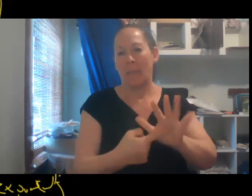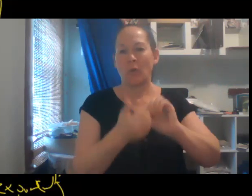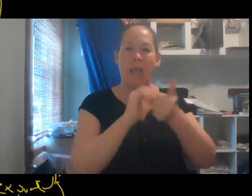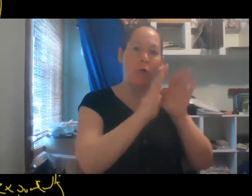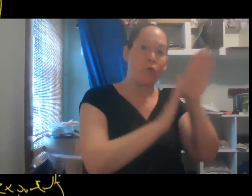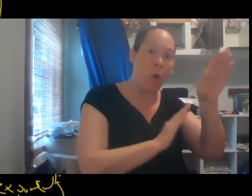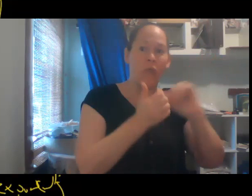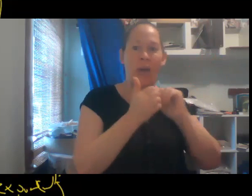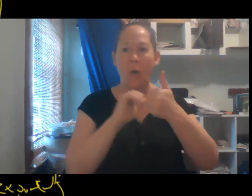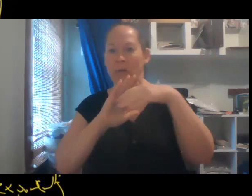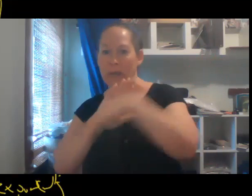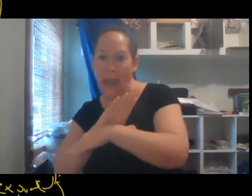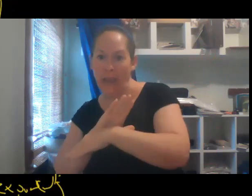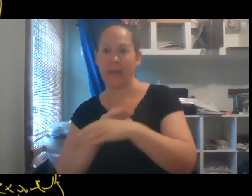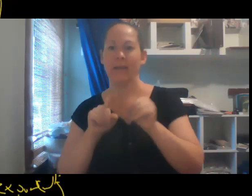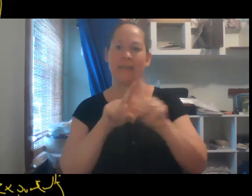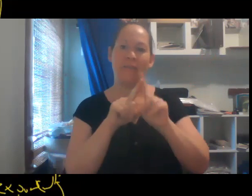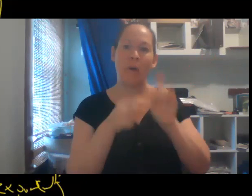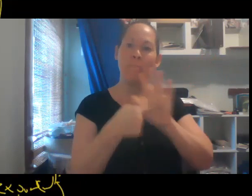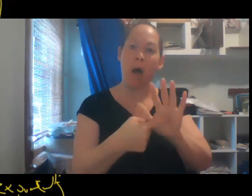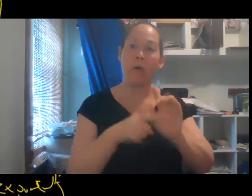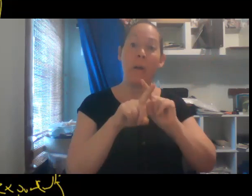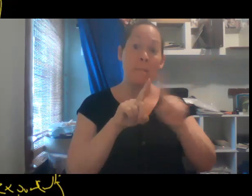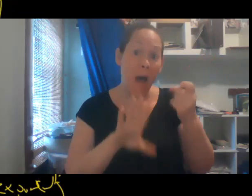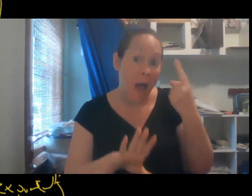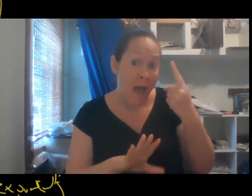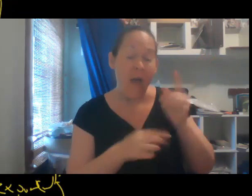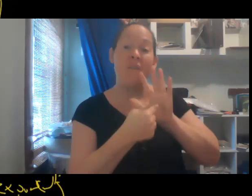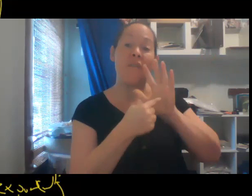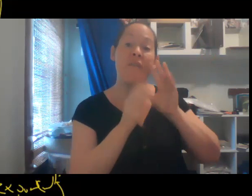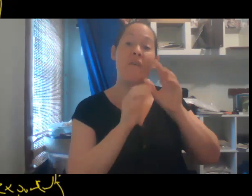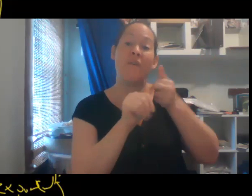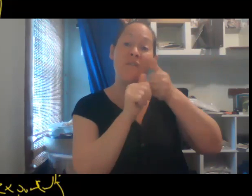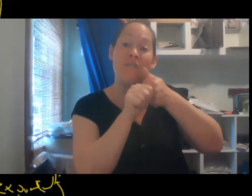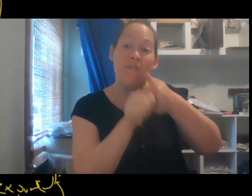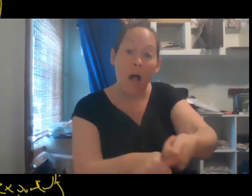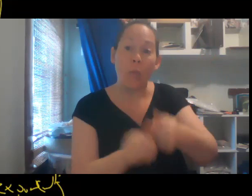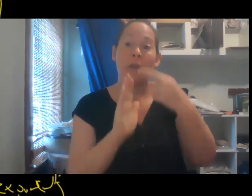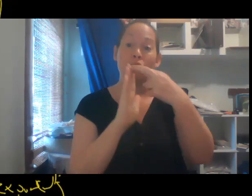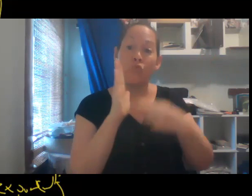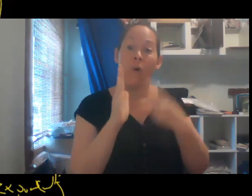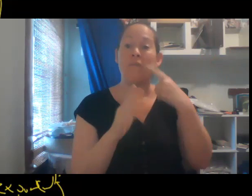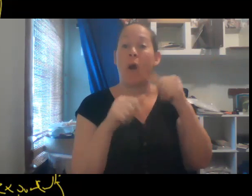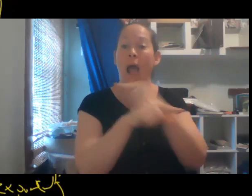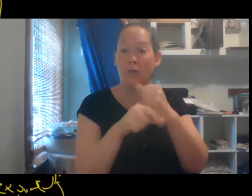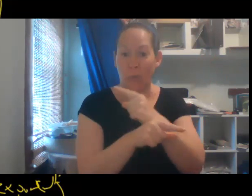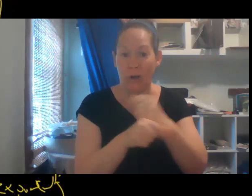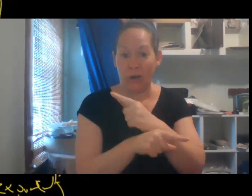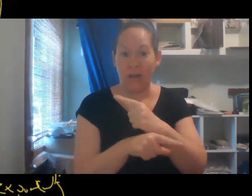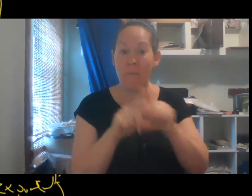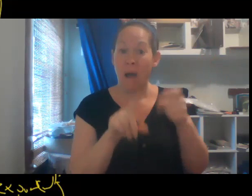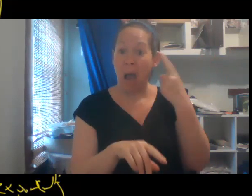decay model, but we're going to use these rules of algebra so that we only need to remember one thing, this.